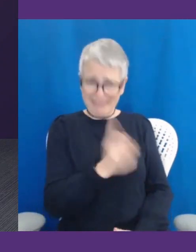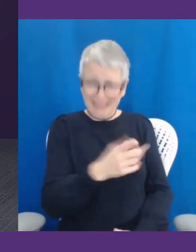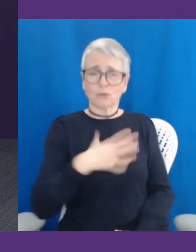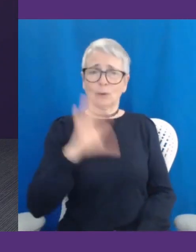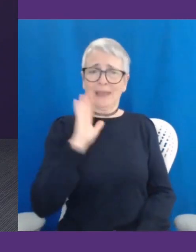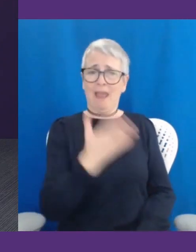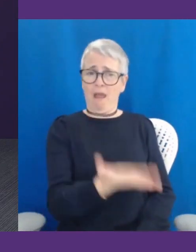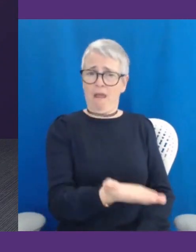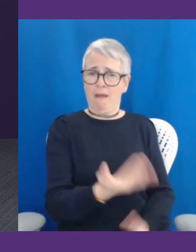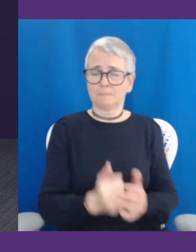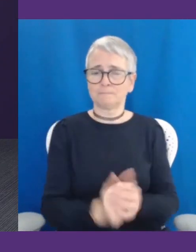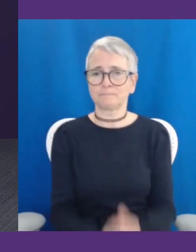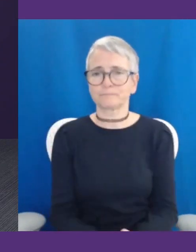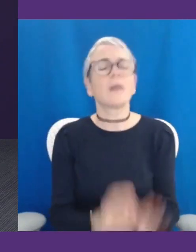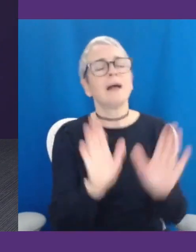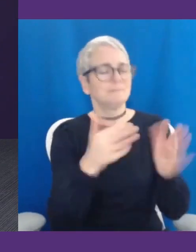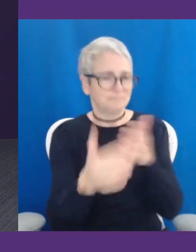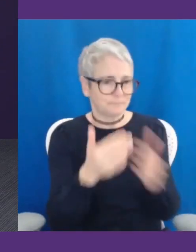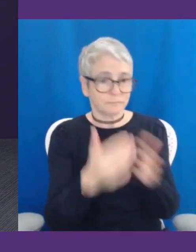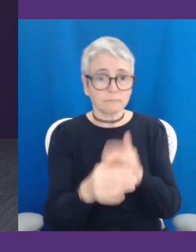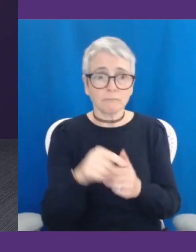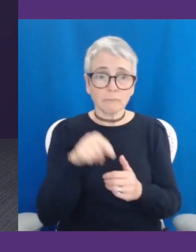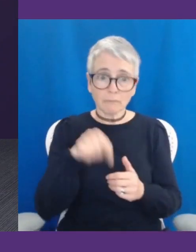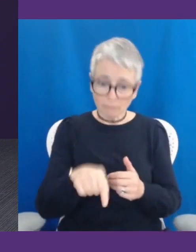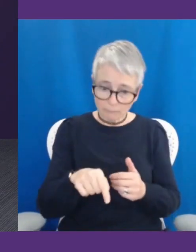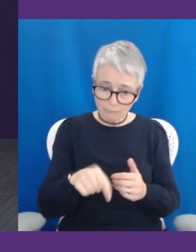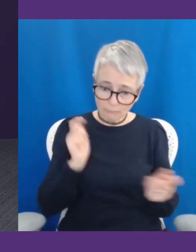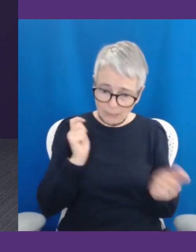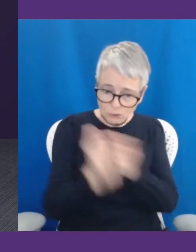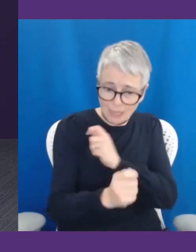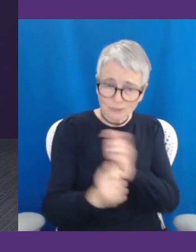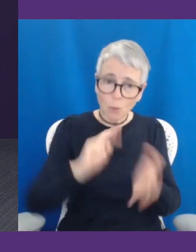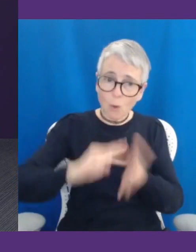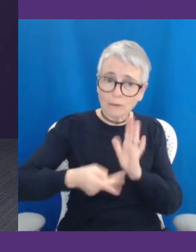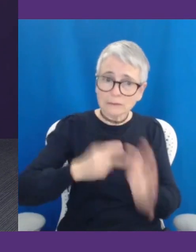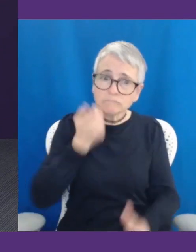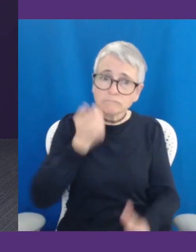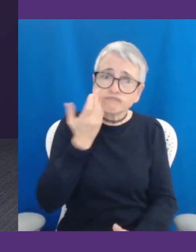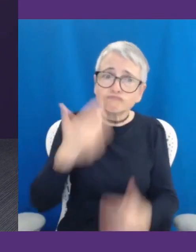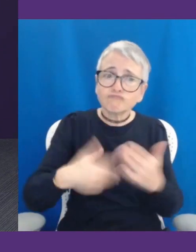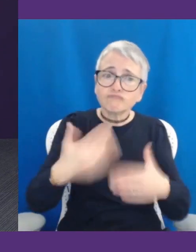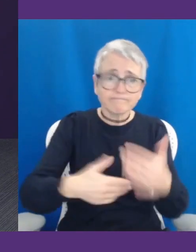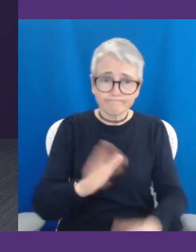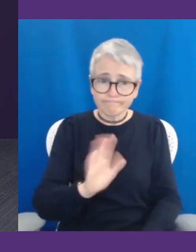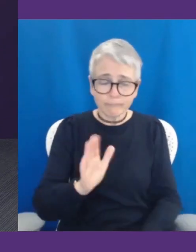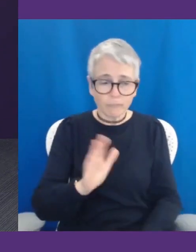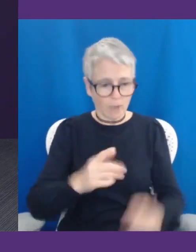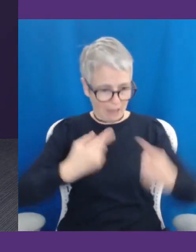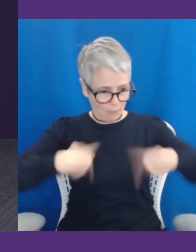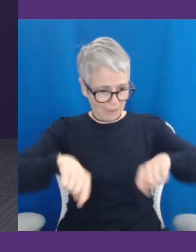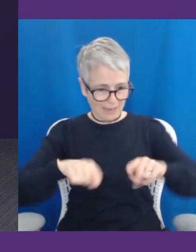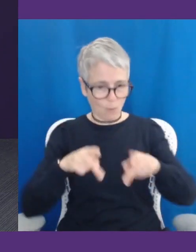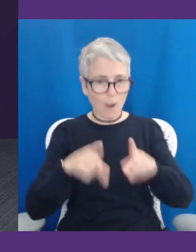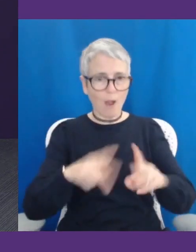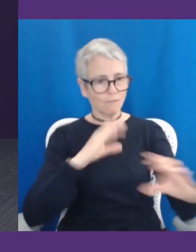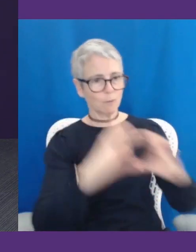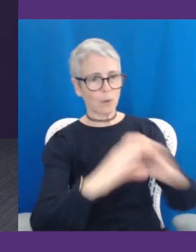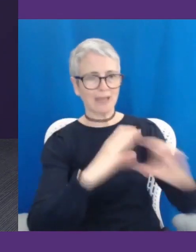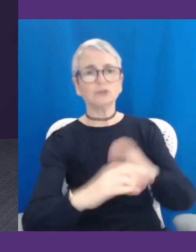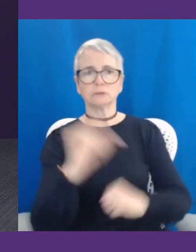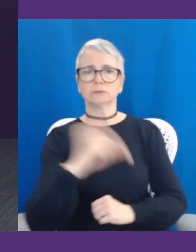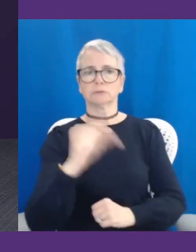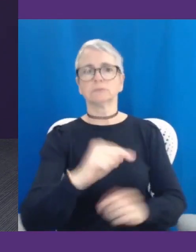third is, look, change the DNA of the organization. We're making our comms accessible. We're changing our procurement process. And that's particularly important